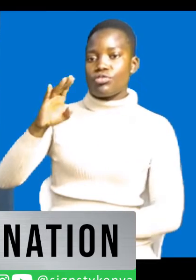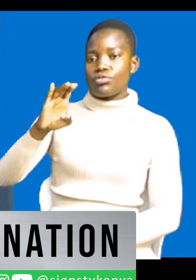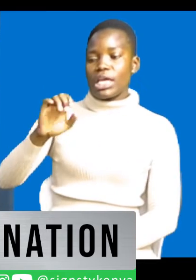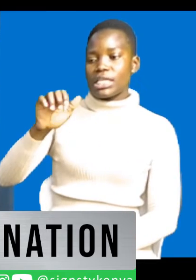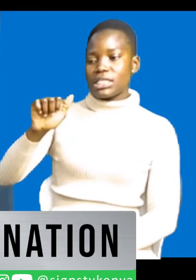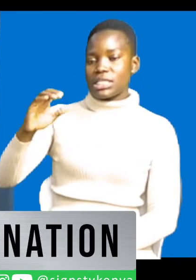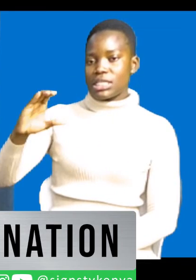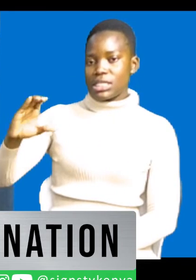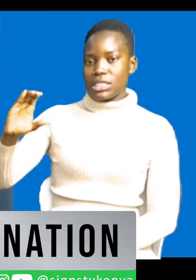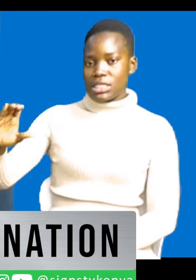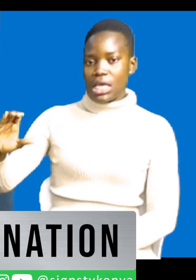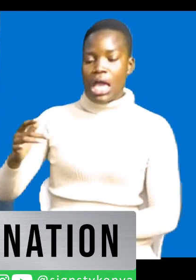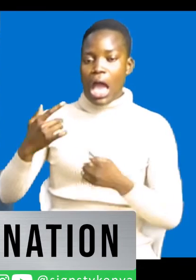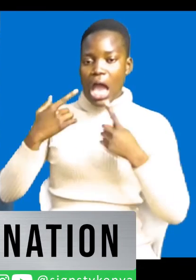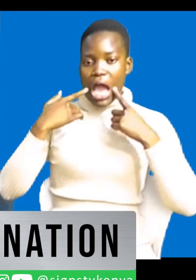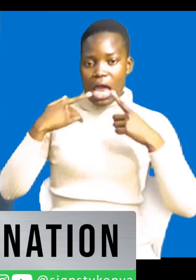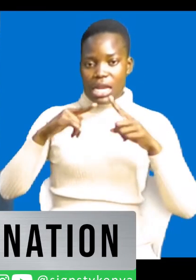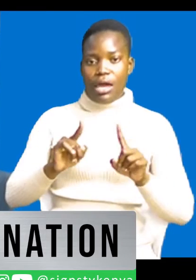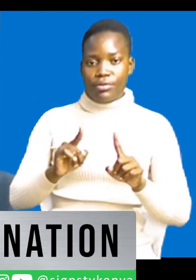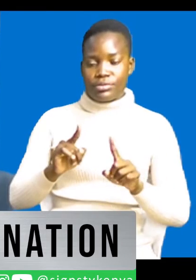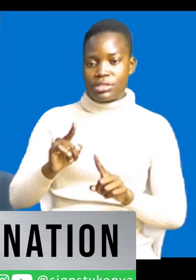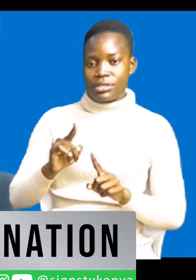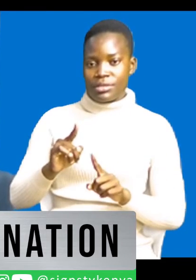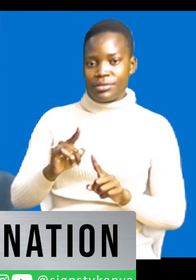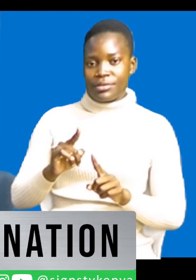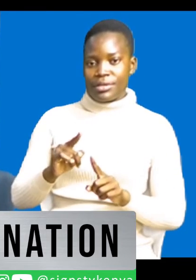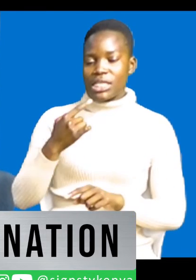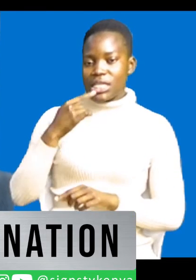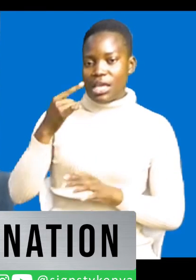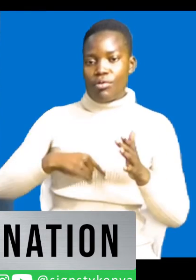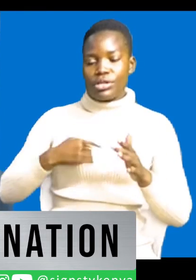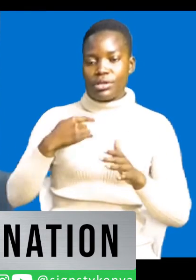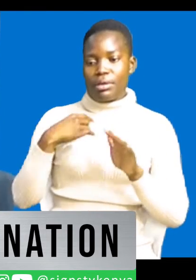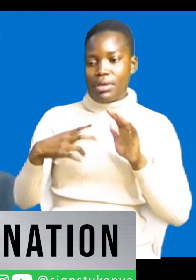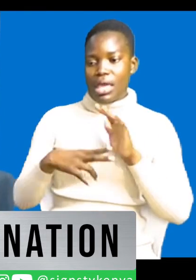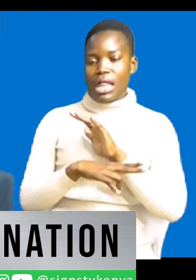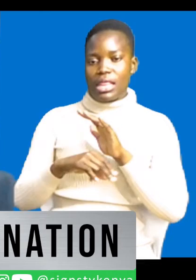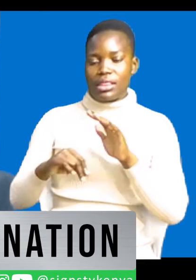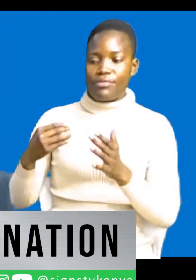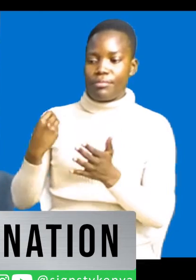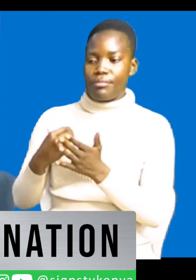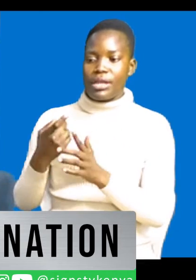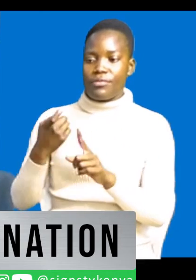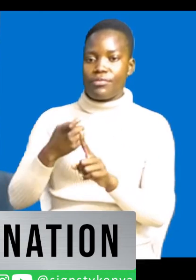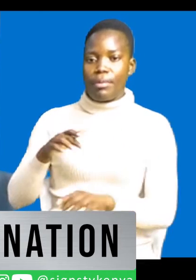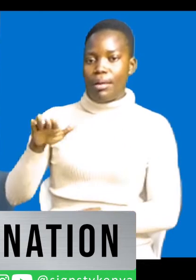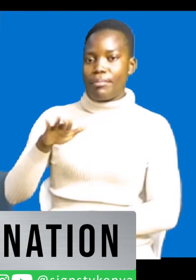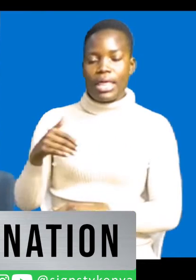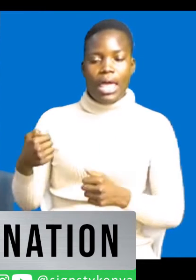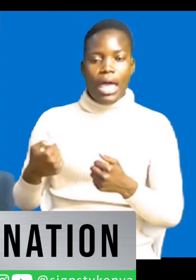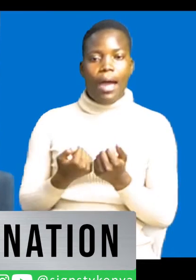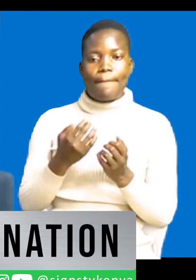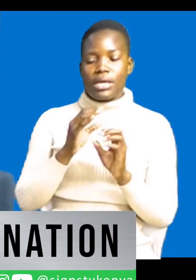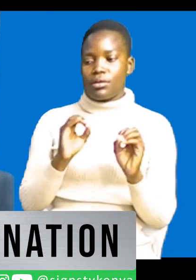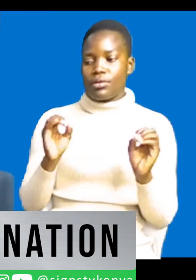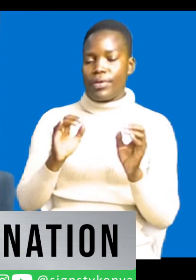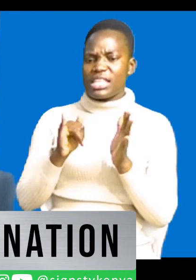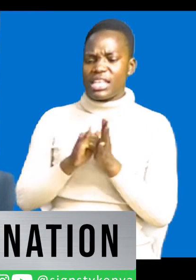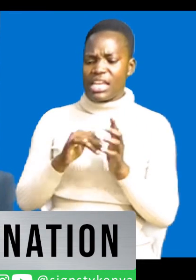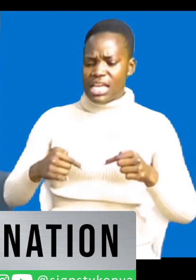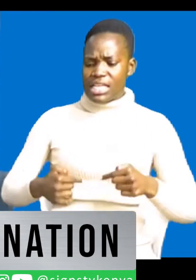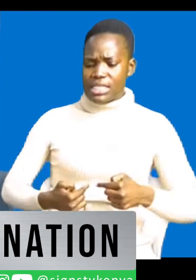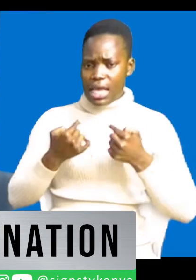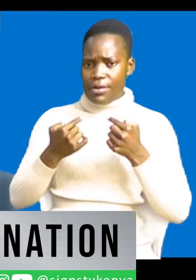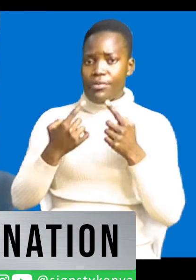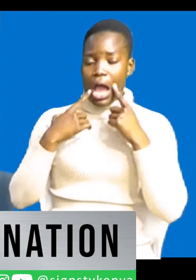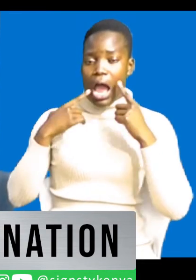declare. Jona surely. Can you self declare yourself useme ati mimi niliiba pesa pahali? It will not happen. Is it self declare your crime